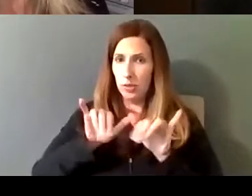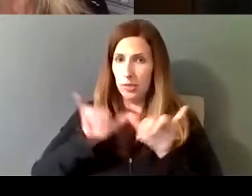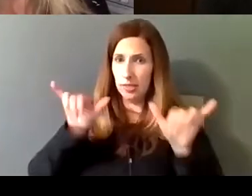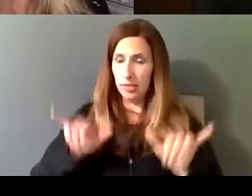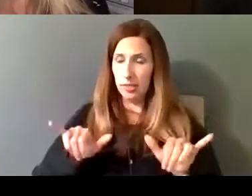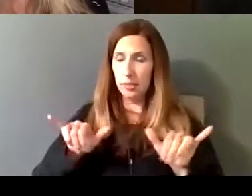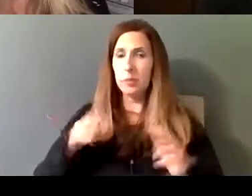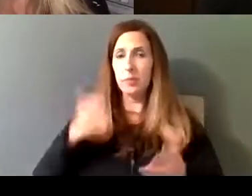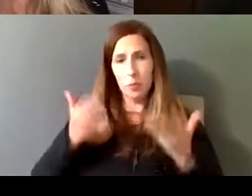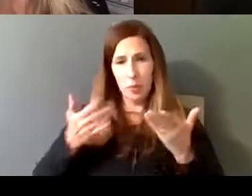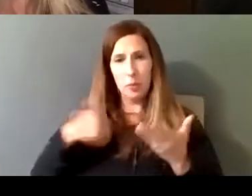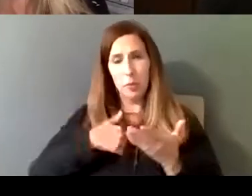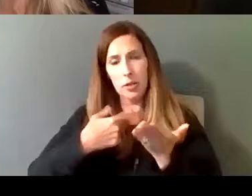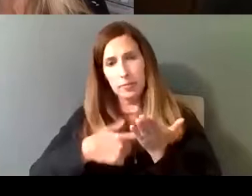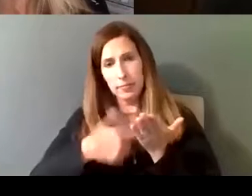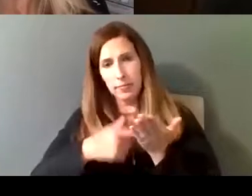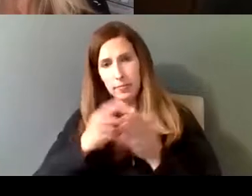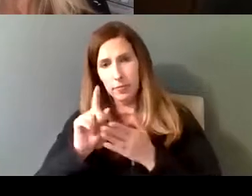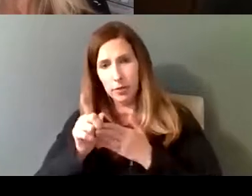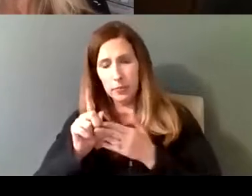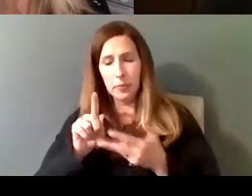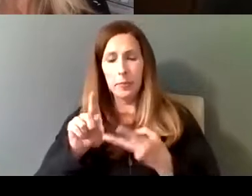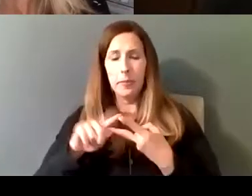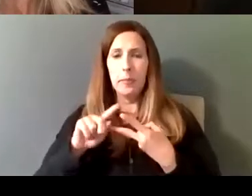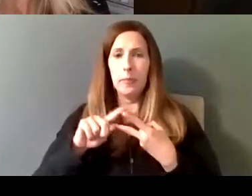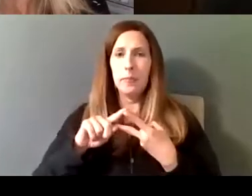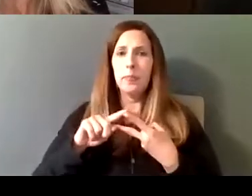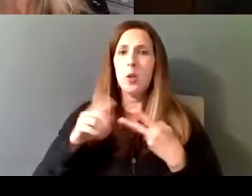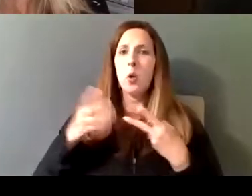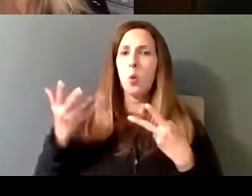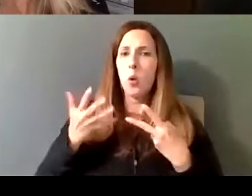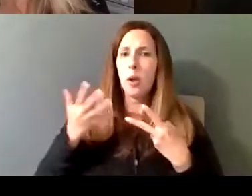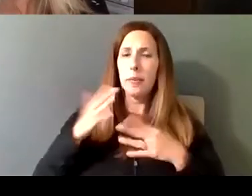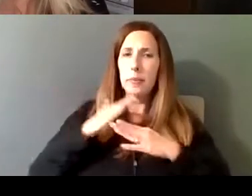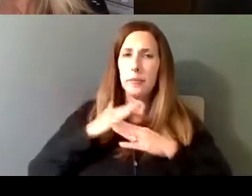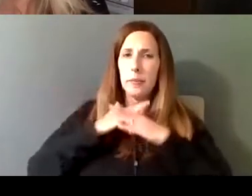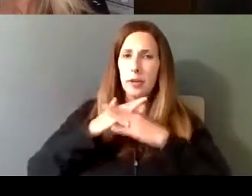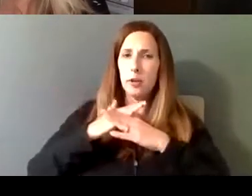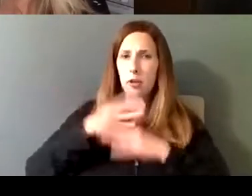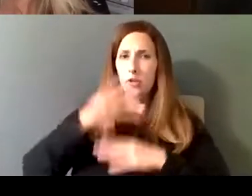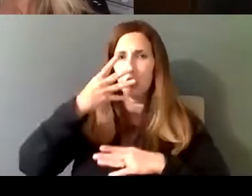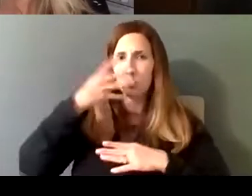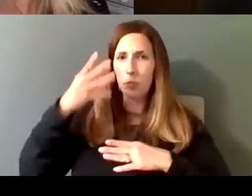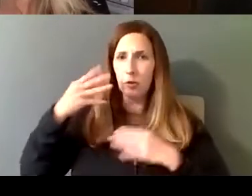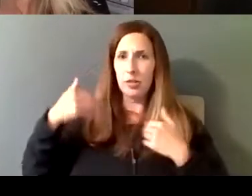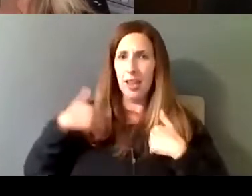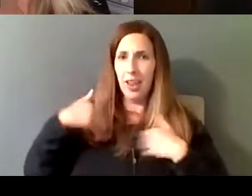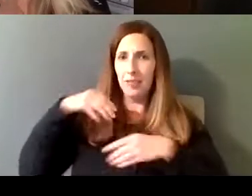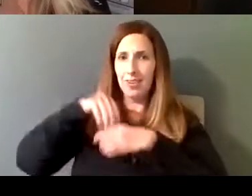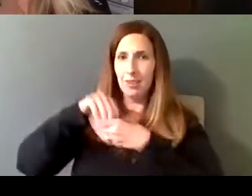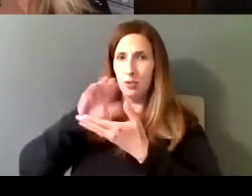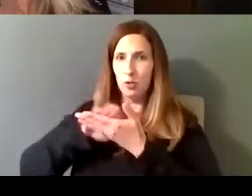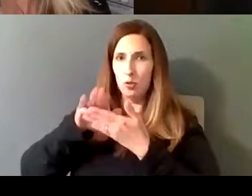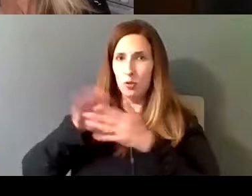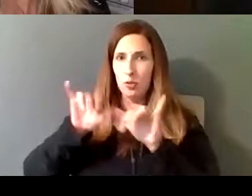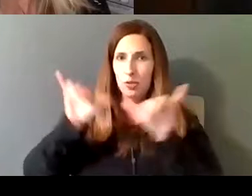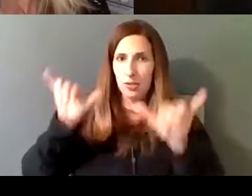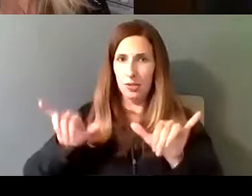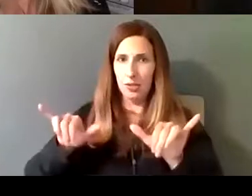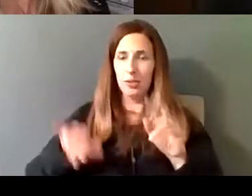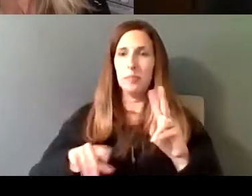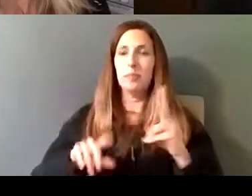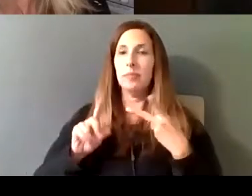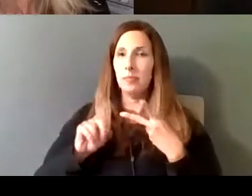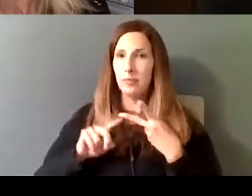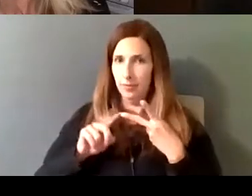kind of talk about that for just a minute. The first was, what barriers do immigrants have within the school systems? And the second, that